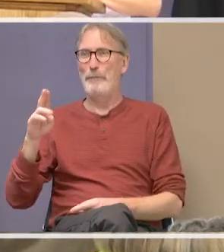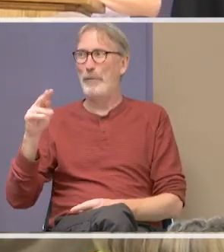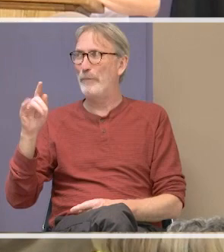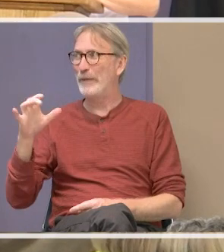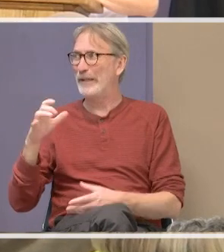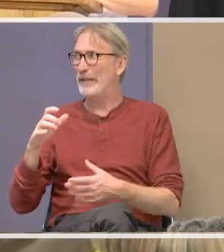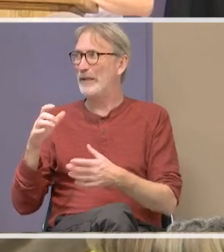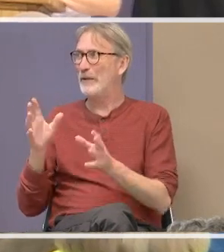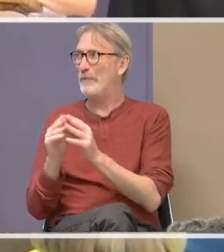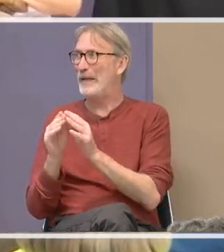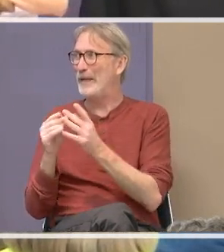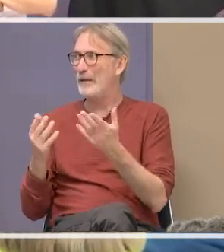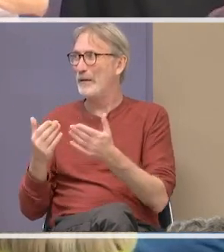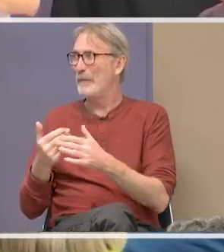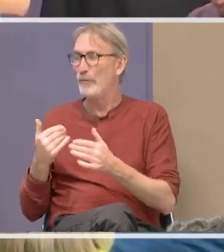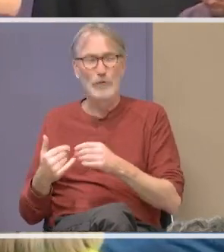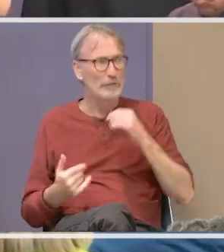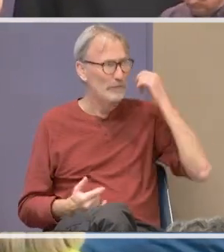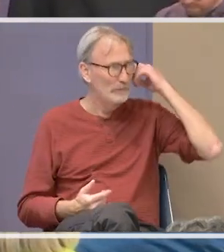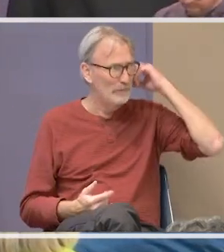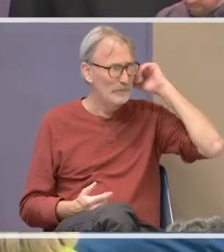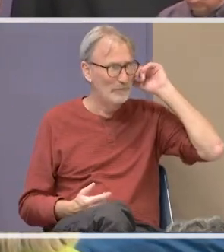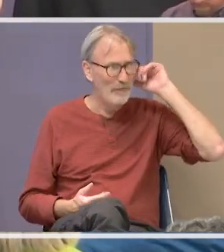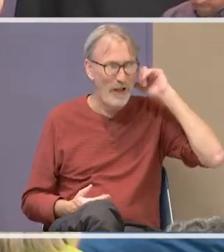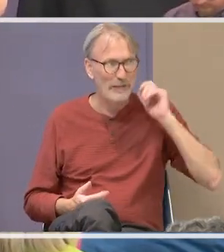where someone wants to restrict parking.